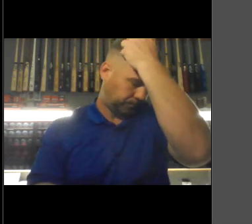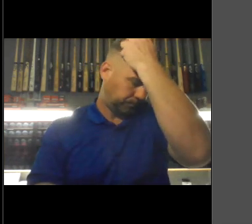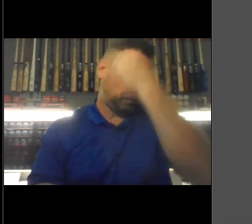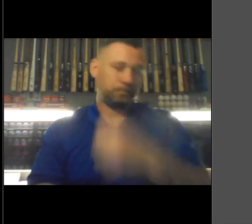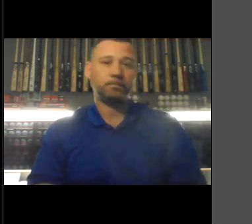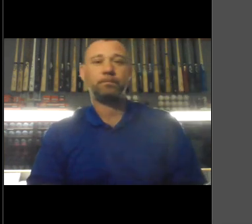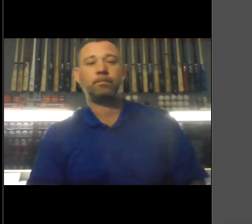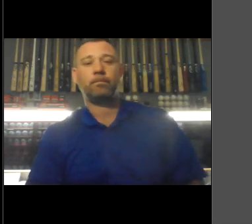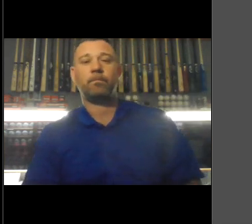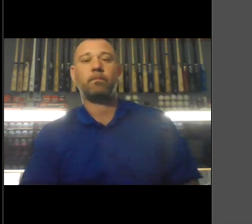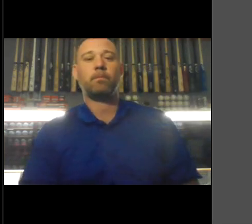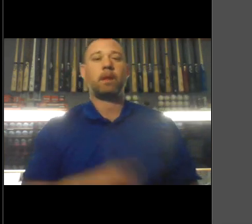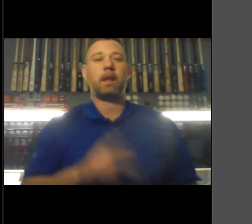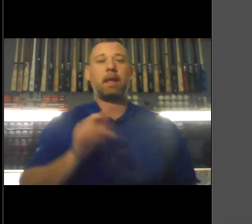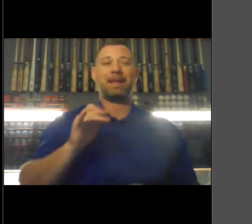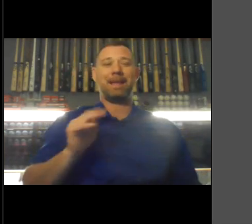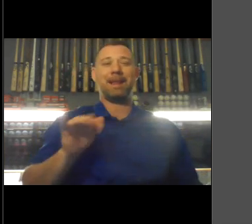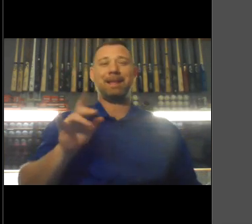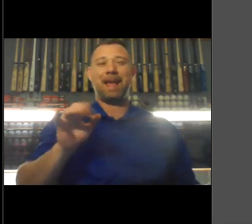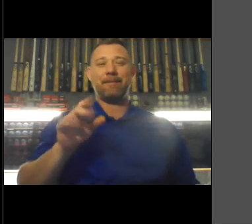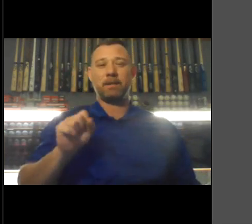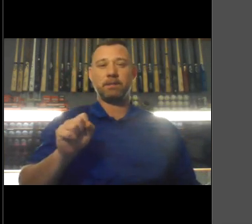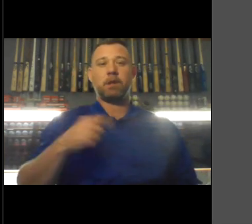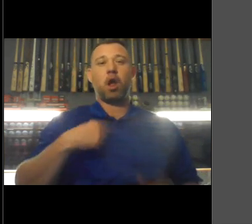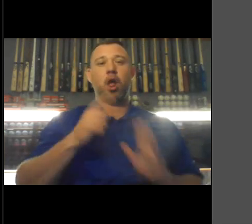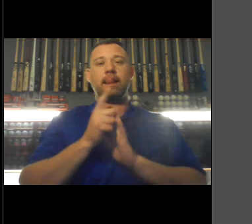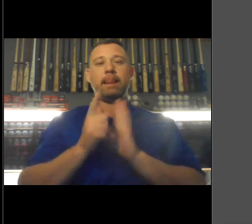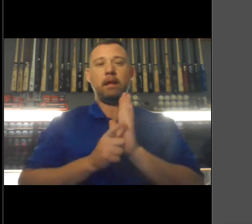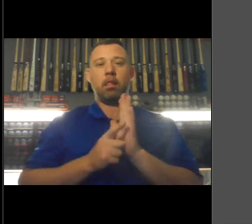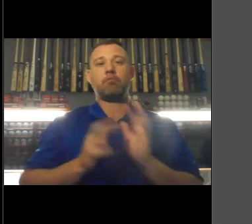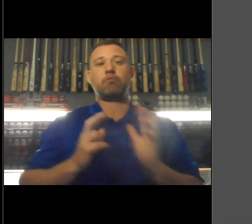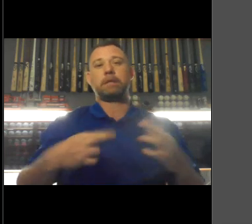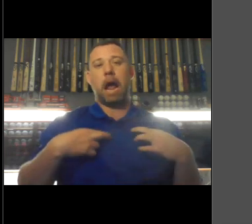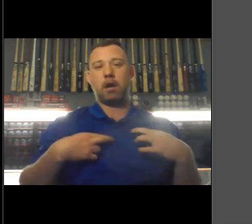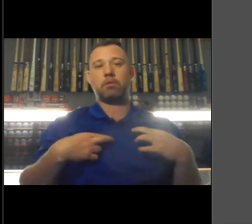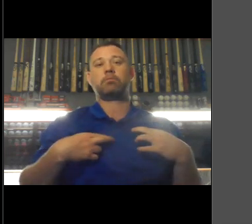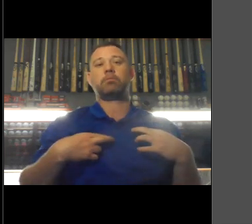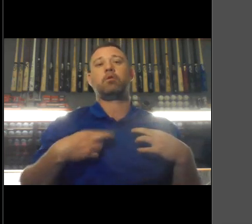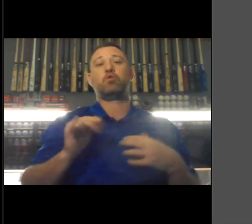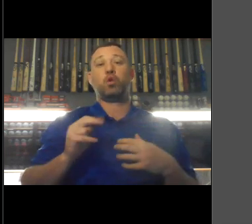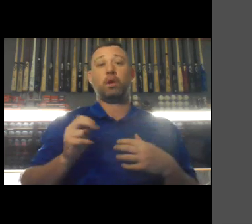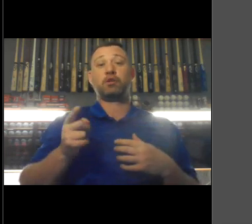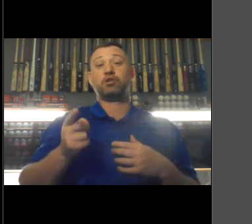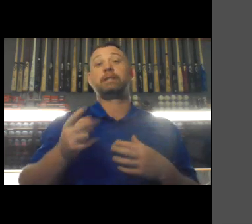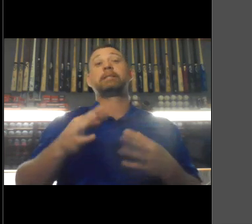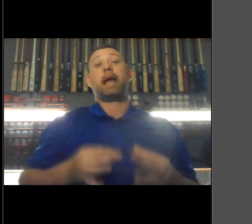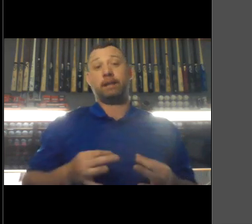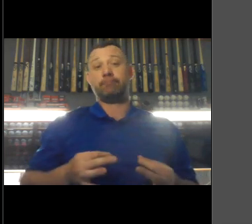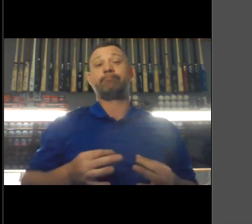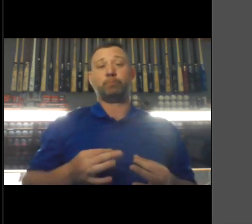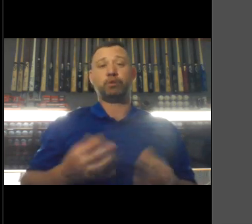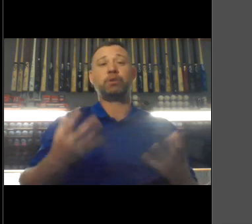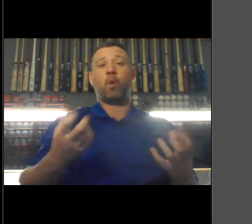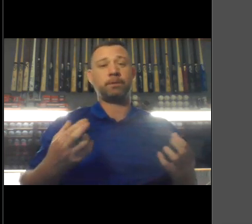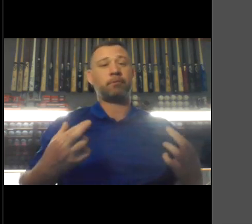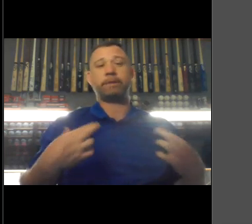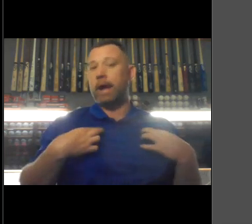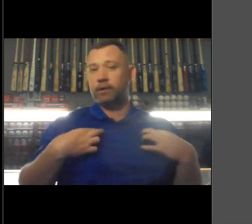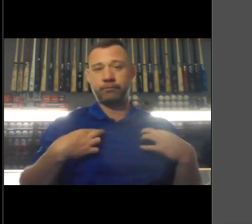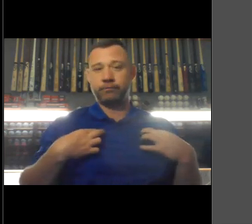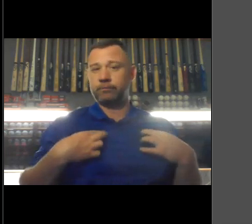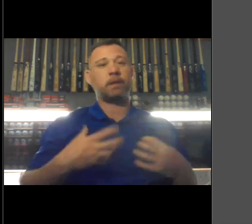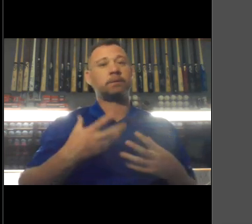Penny Davis, our retired annuitant legal consultant, has decided that she really wants to be retired and not work part-time, and so